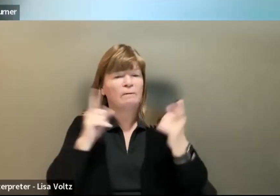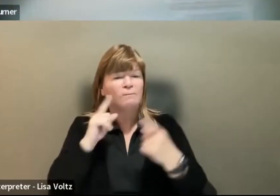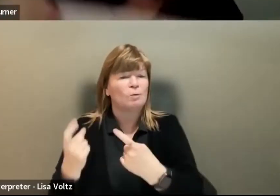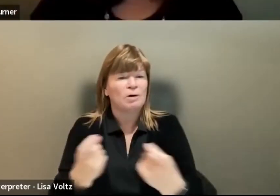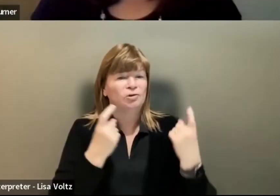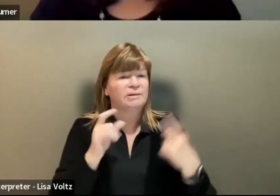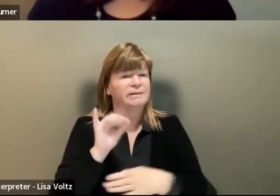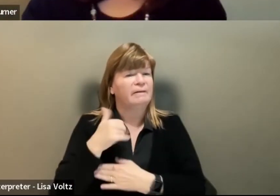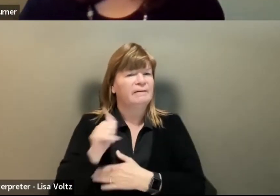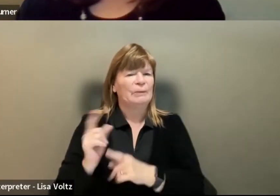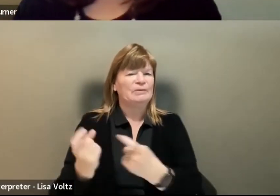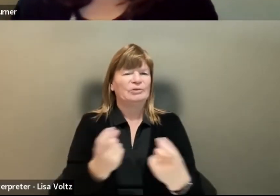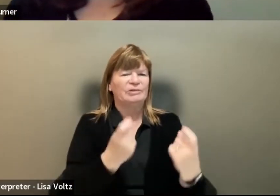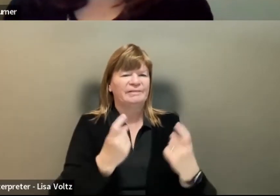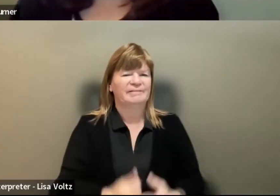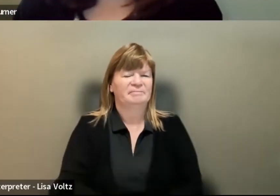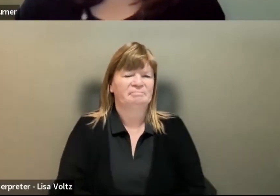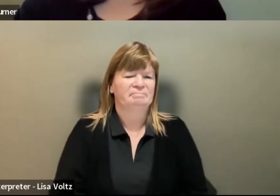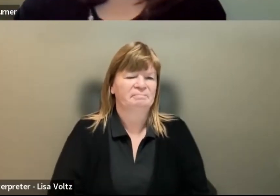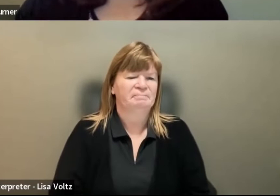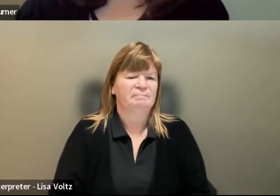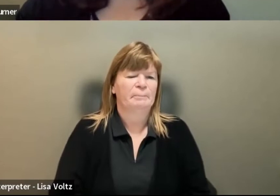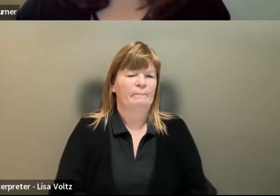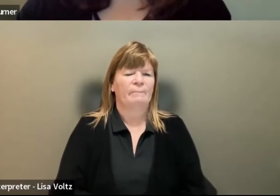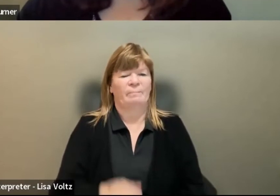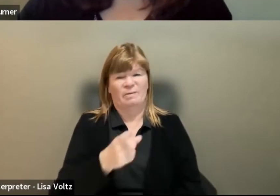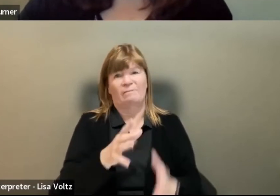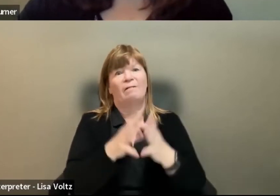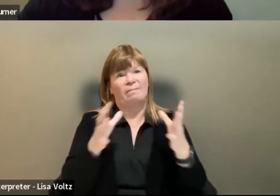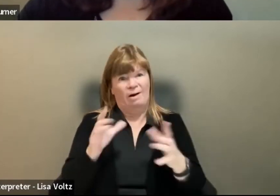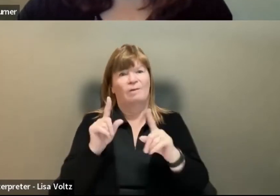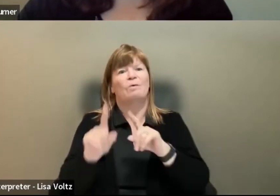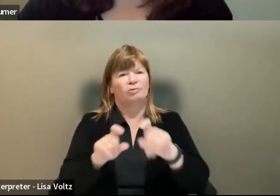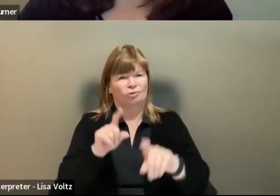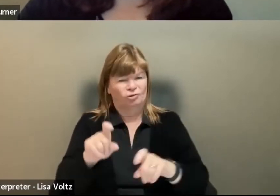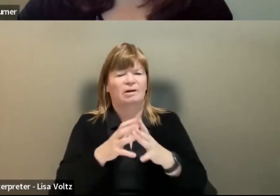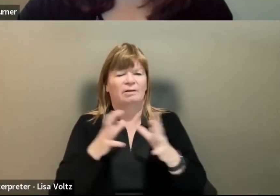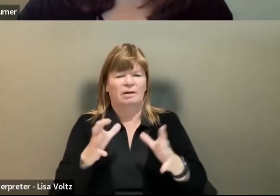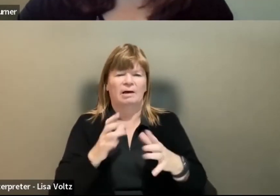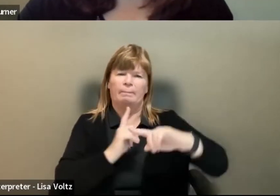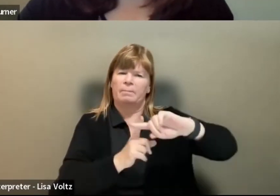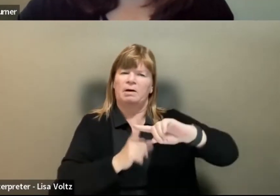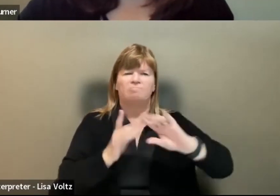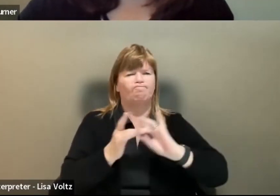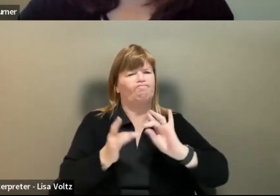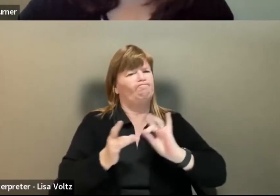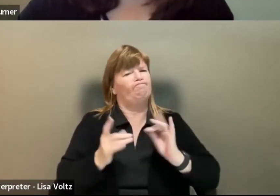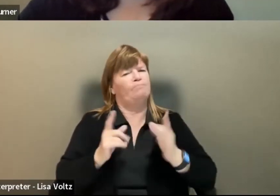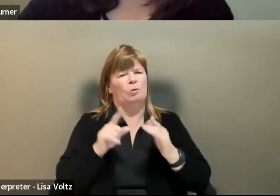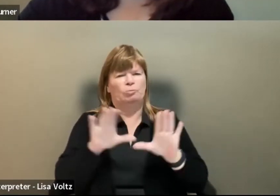we have any questions. A lot of questions, a lot of favorable comments about what you guys have